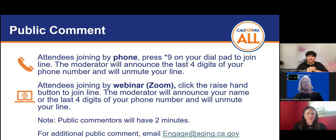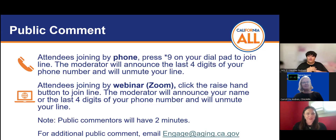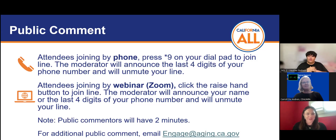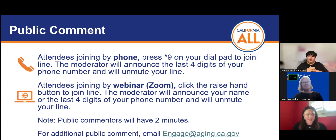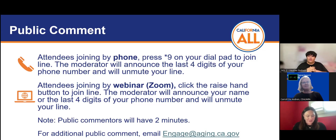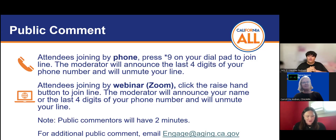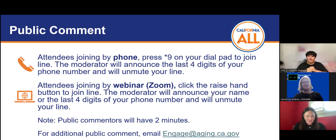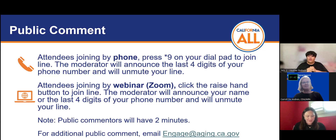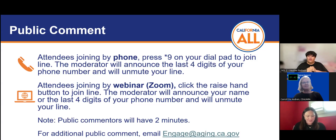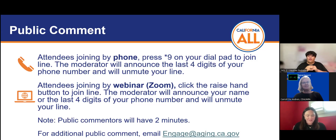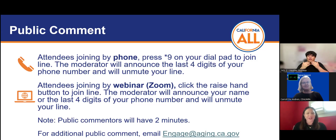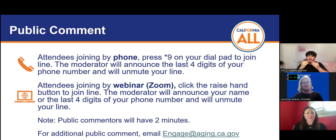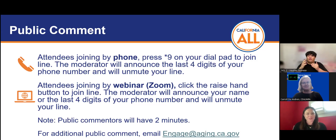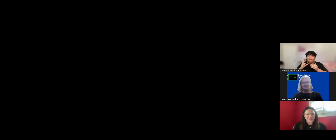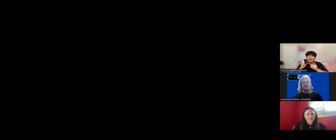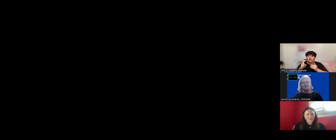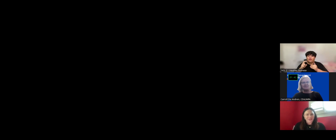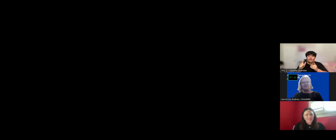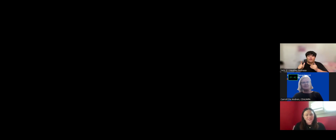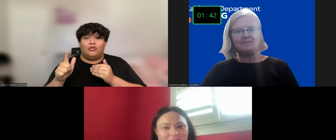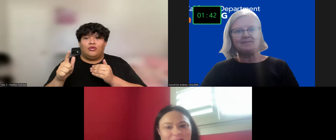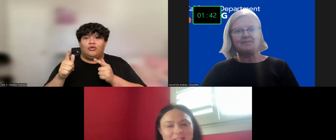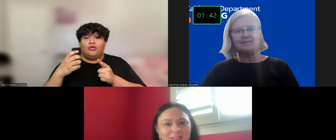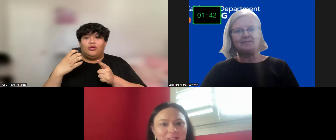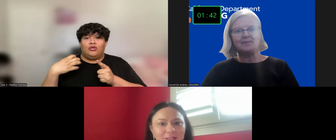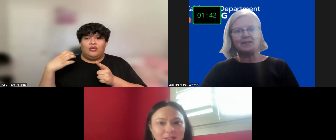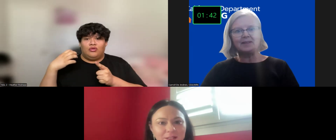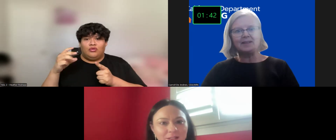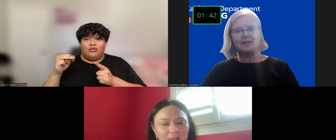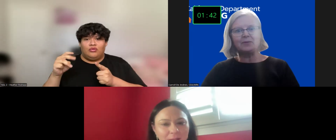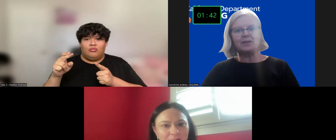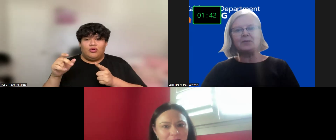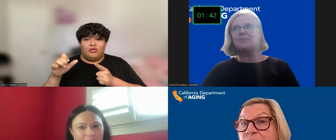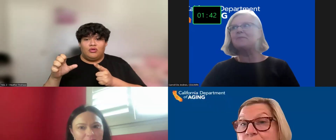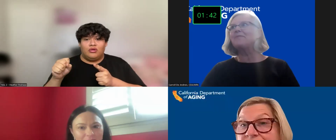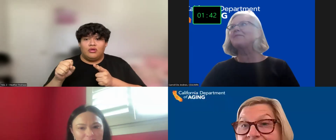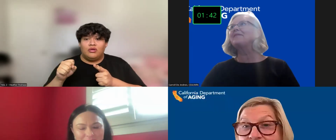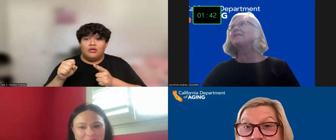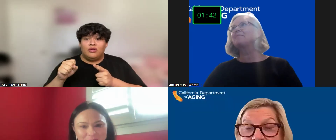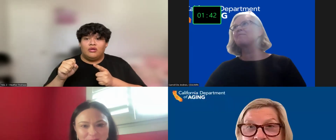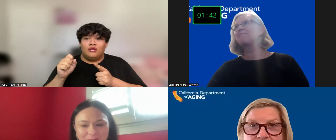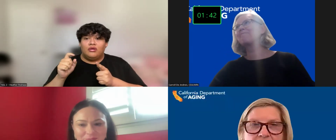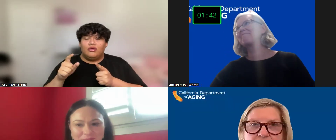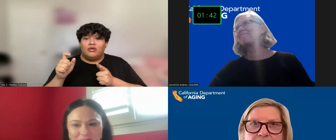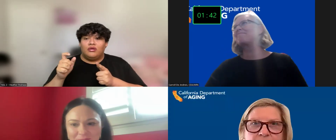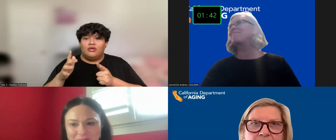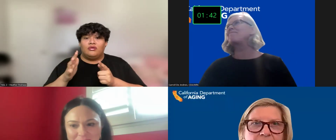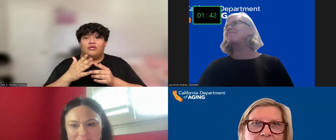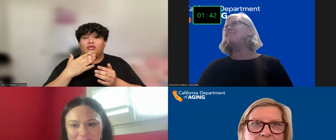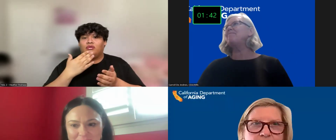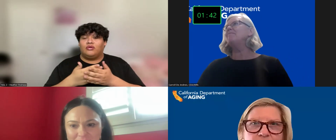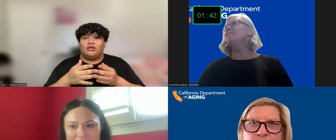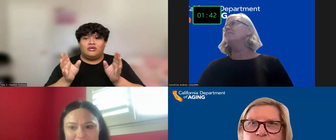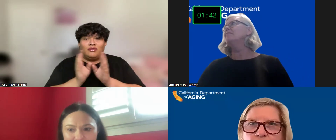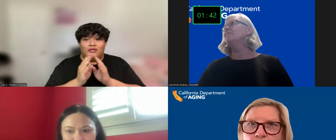Thank you, Carol. Director DeMorris. There we go. This was a fantastic